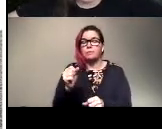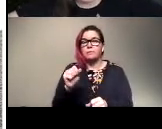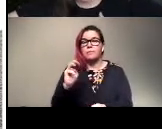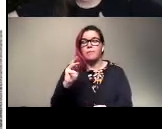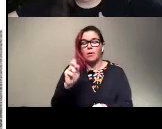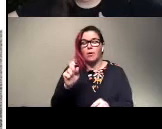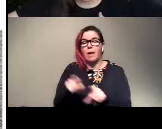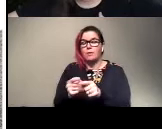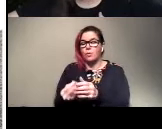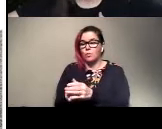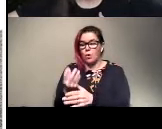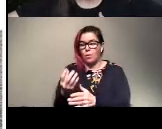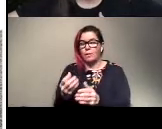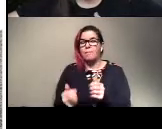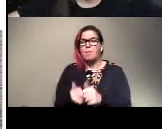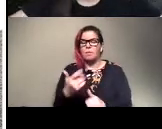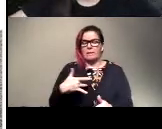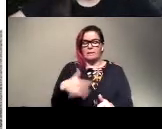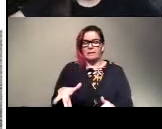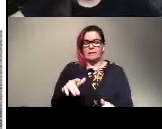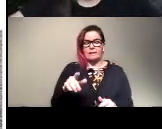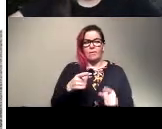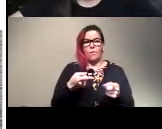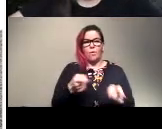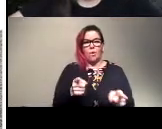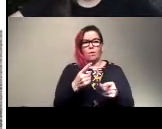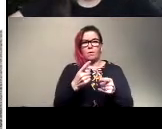microbes are most sensitive to the antibiotic while they're growing too.